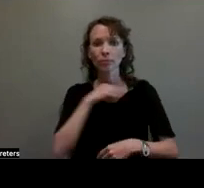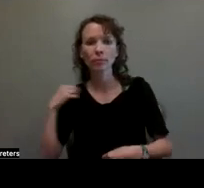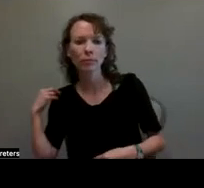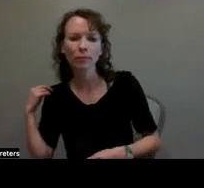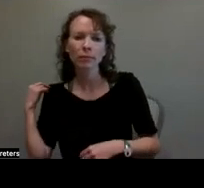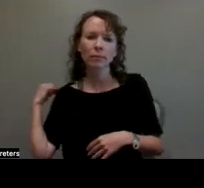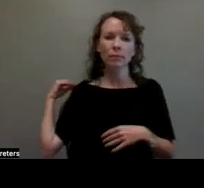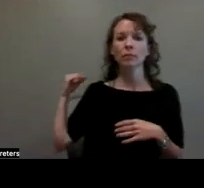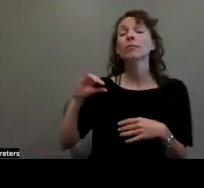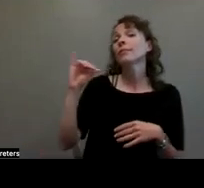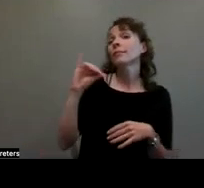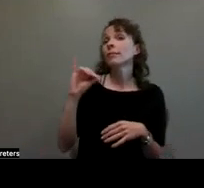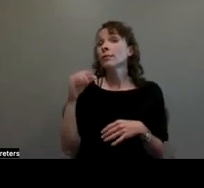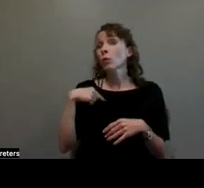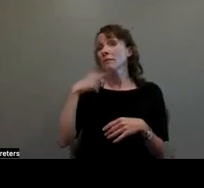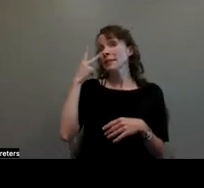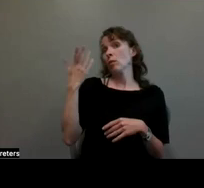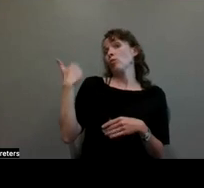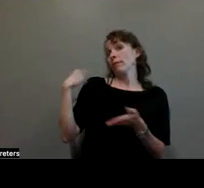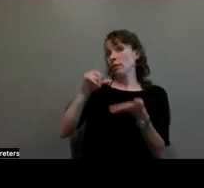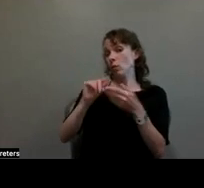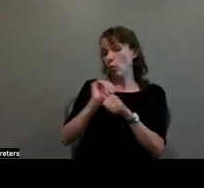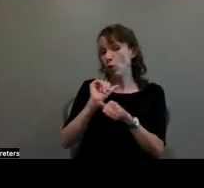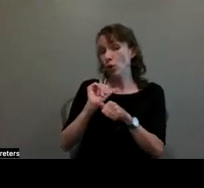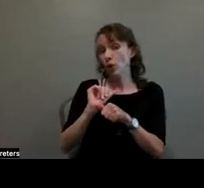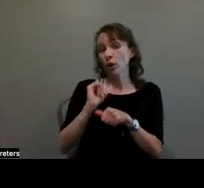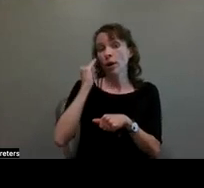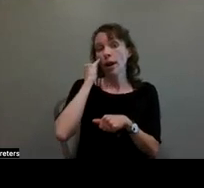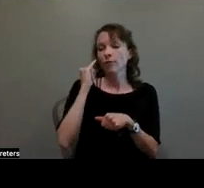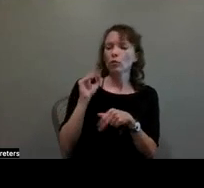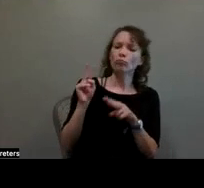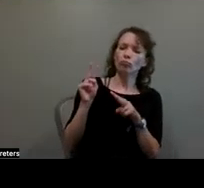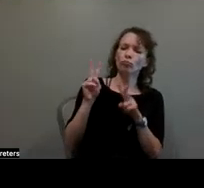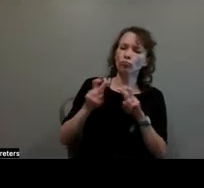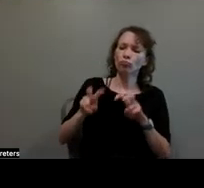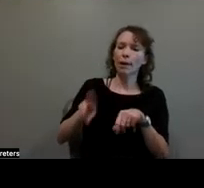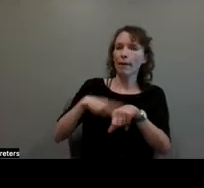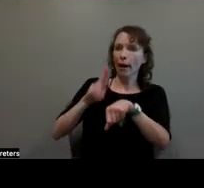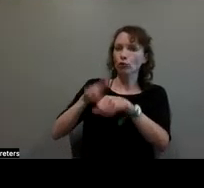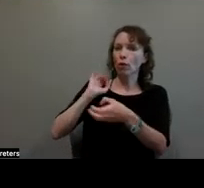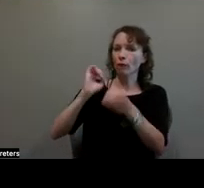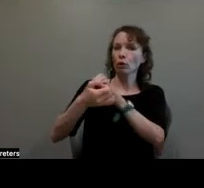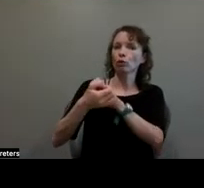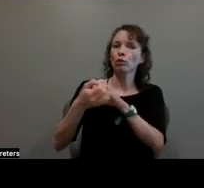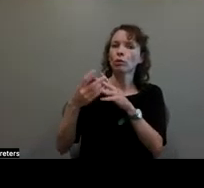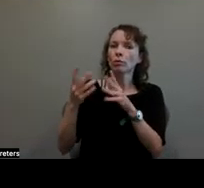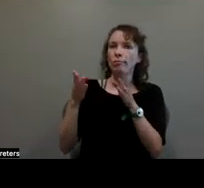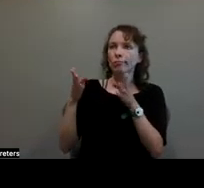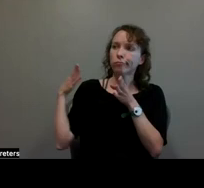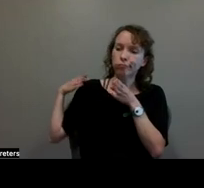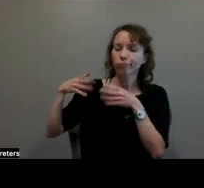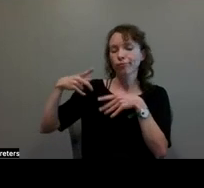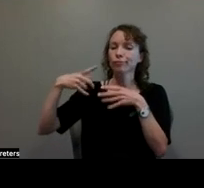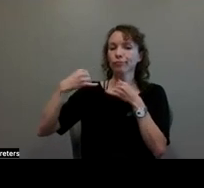We've also seen in previous work is that if you look at natural evolutionary trajectories over, in